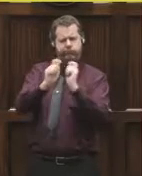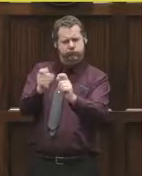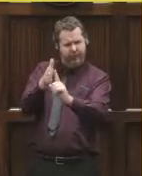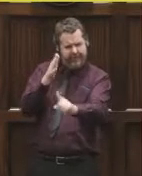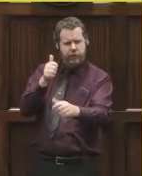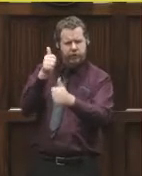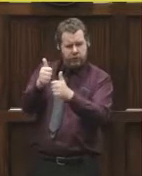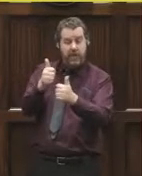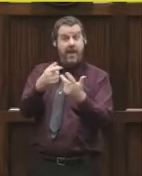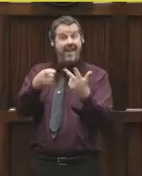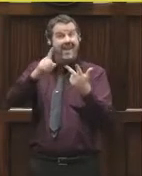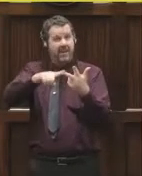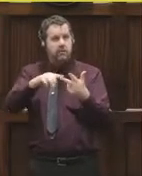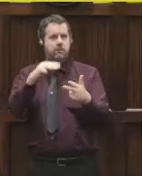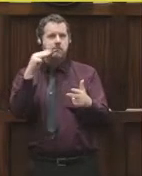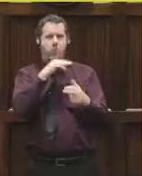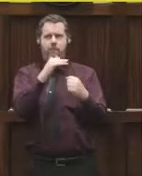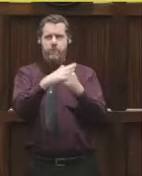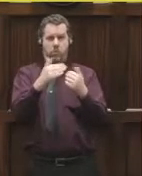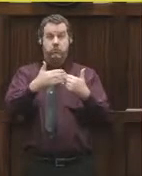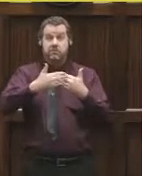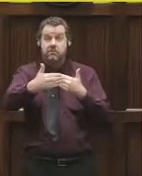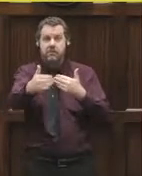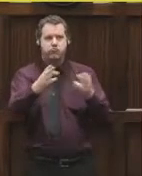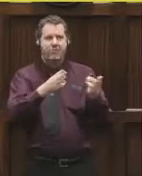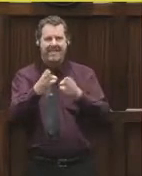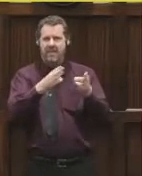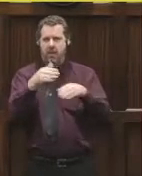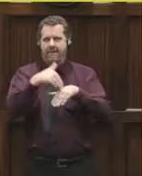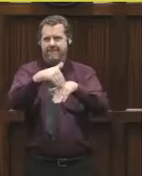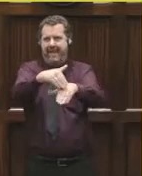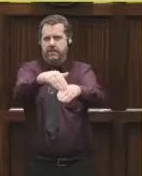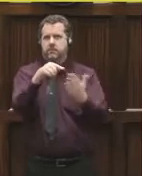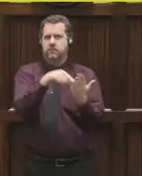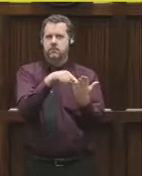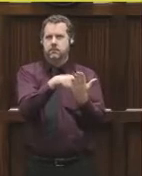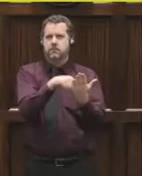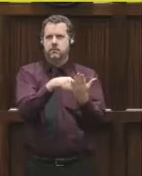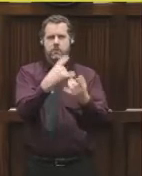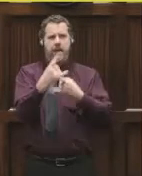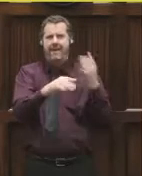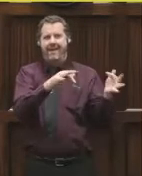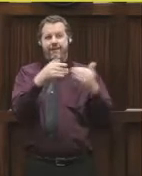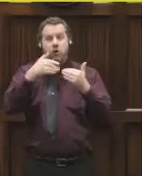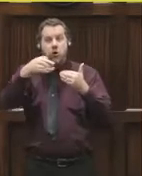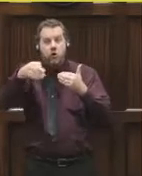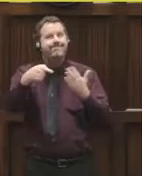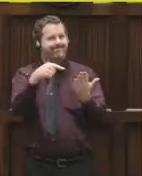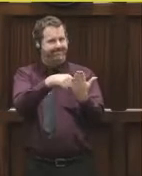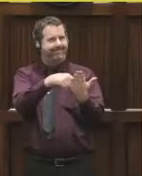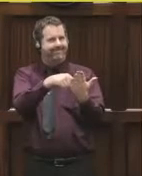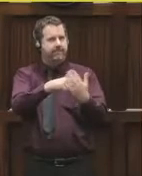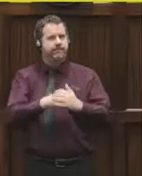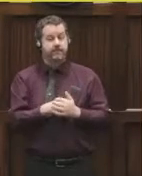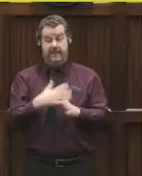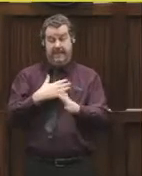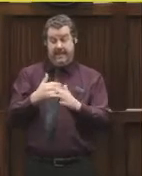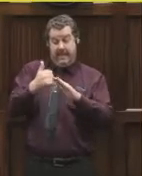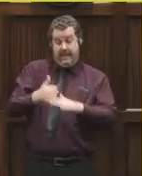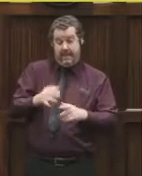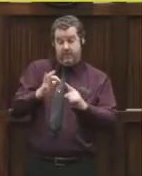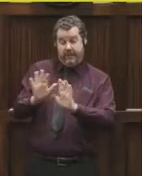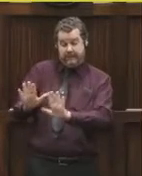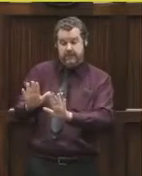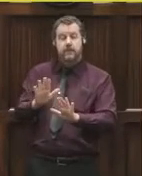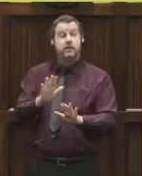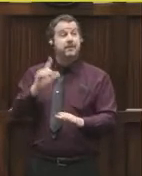must be important in terms of its practical effect. Thank you. I'll just finish on this, Ceann Comhairle. Deaf